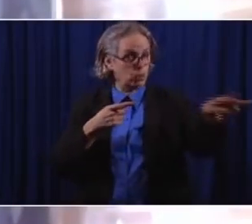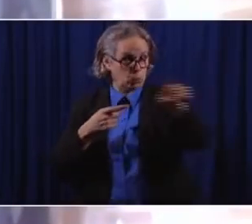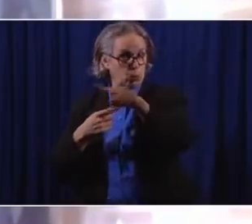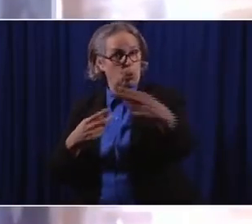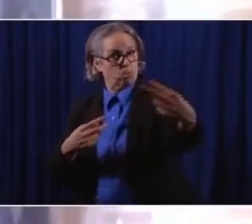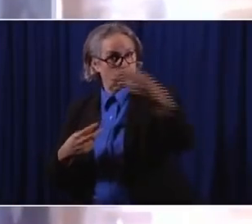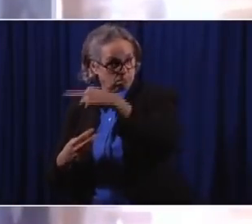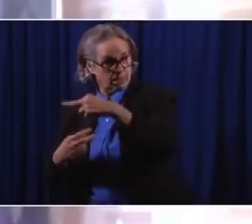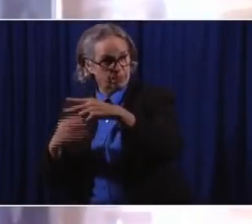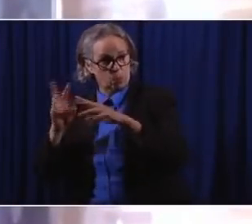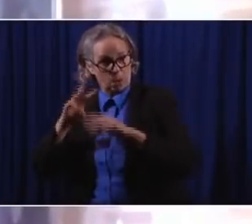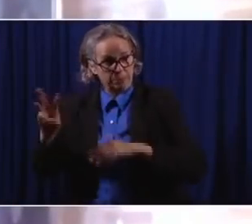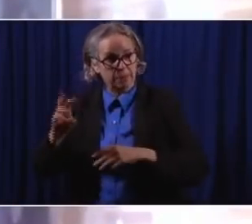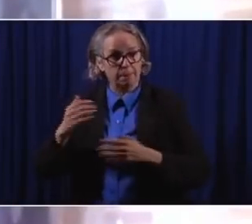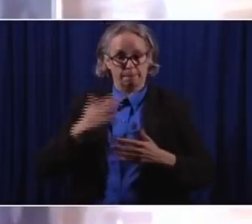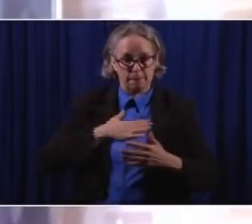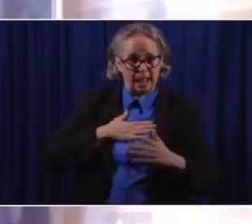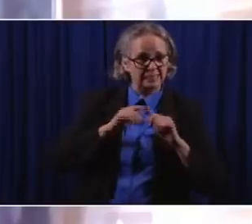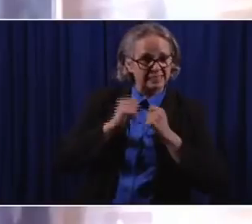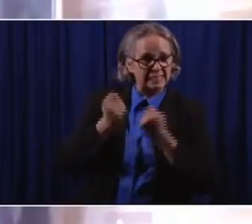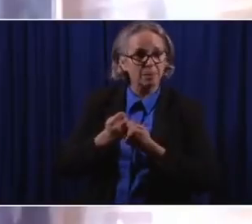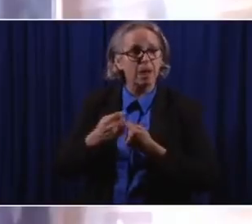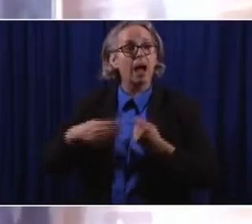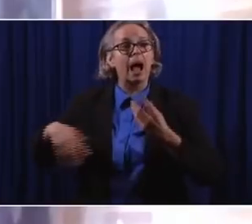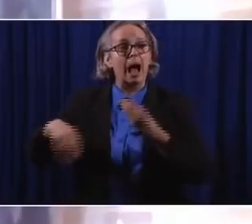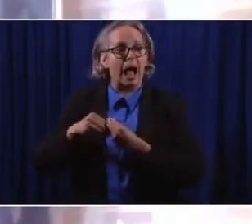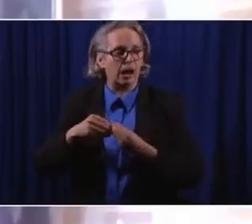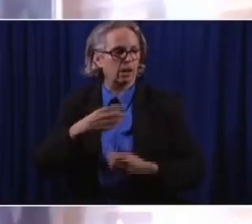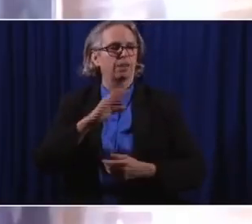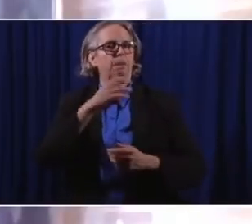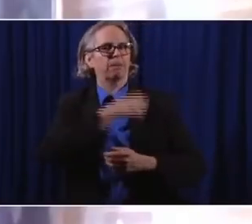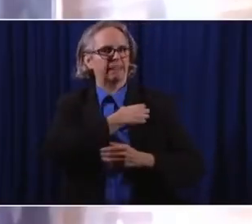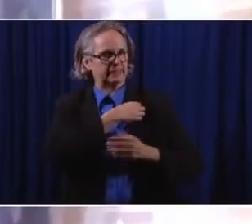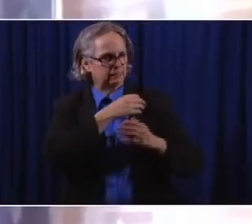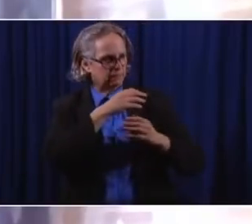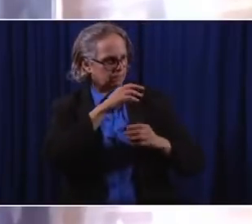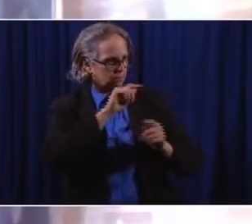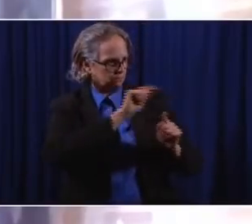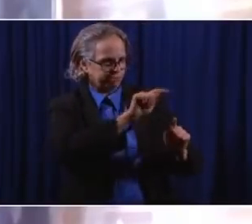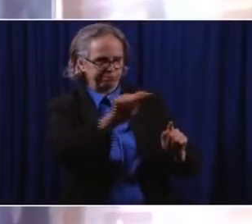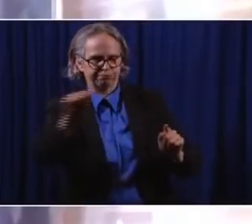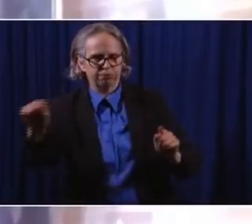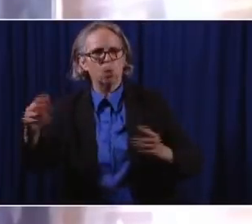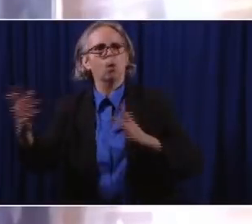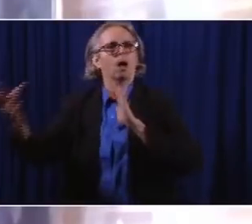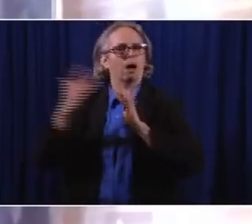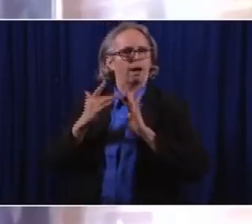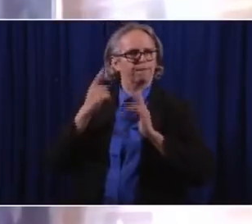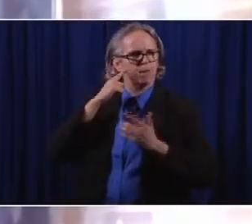team members. And we are there to answer any questions. We're going to have a frequently asked questions page. And we're